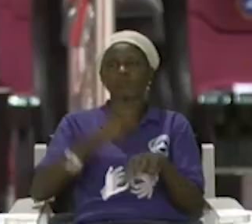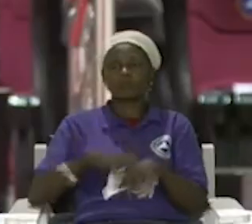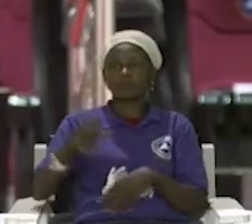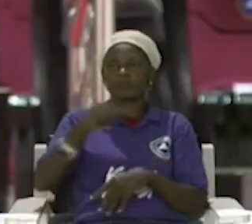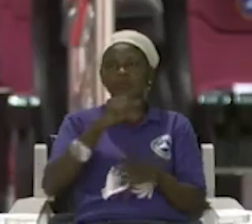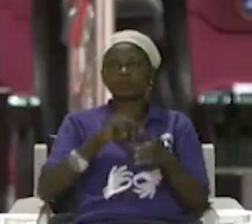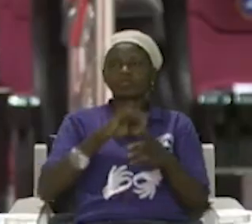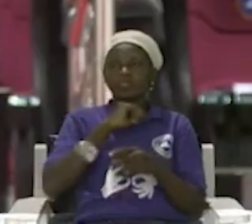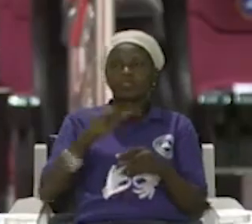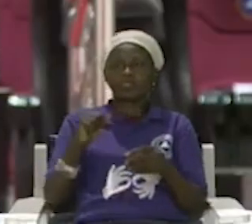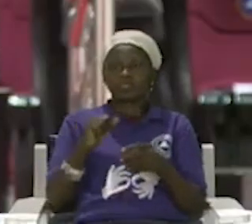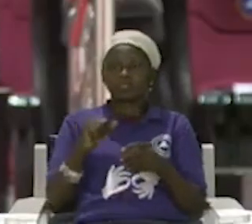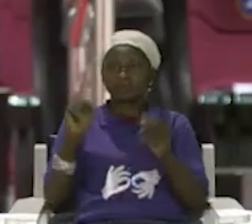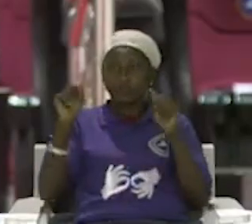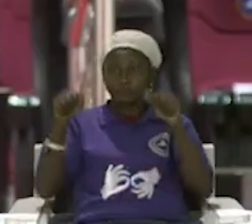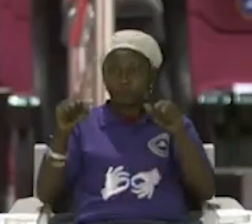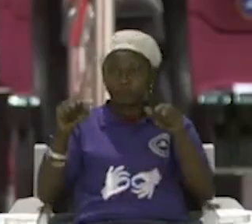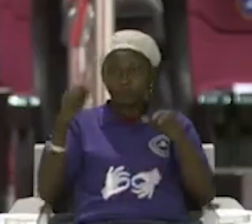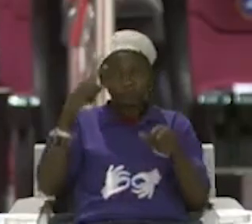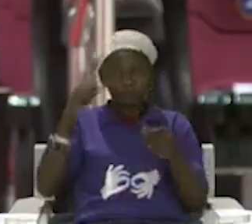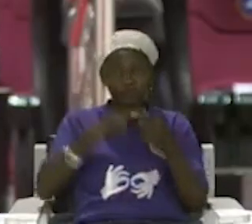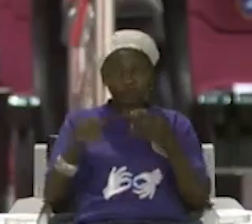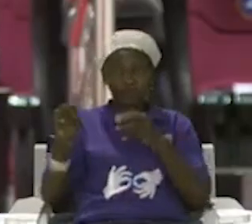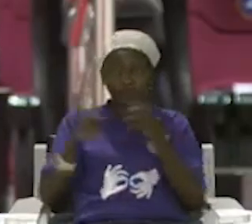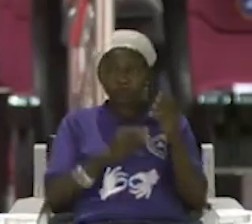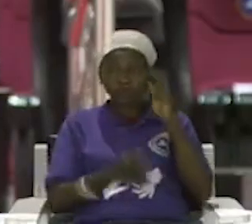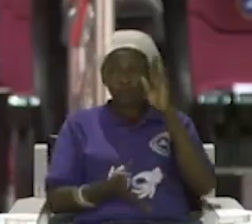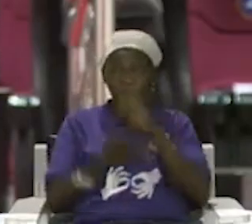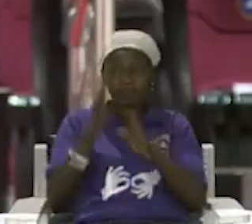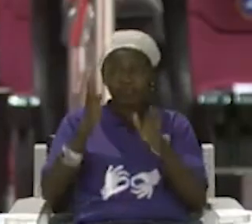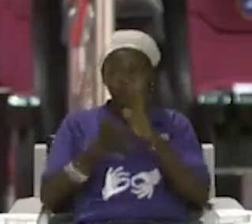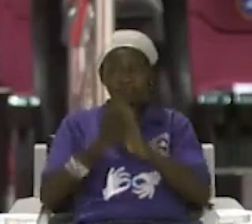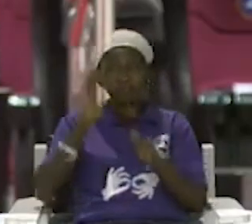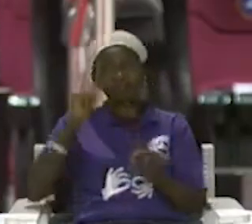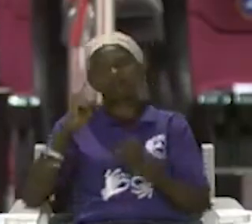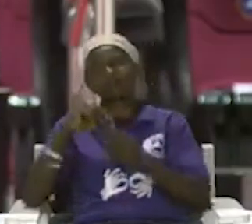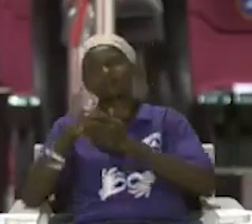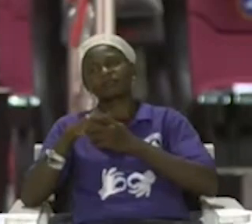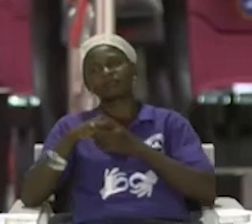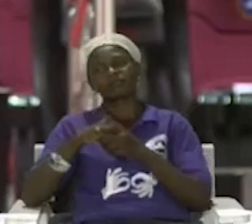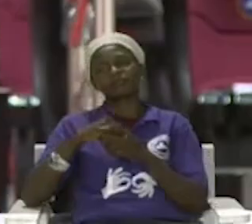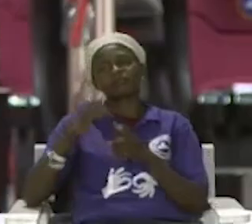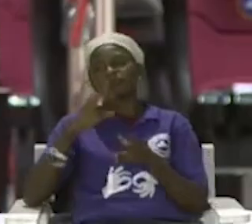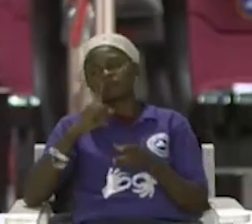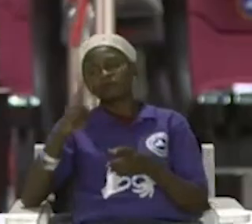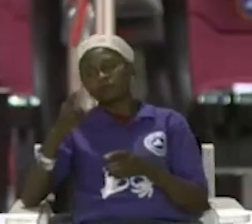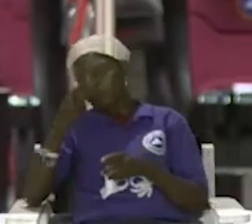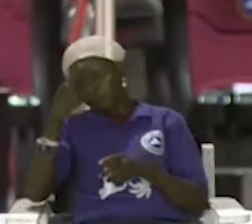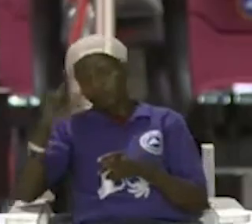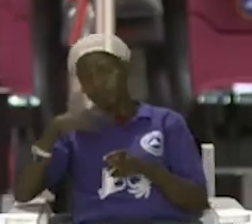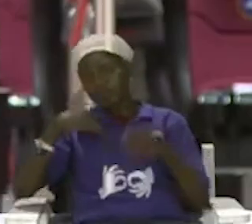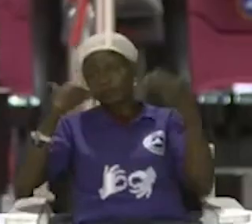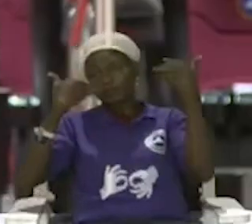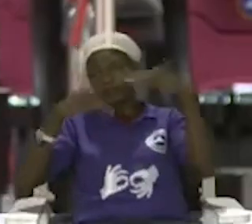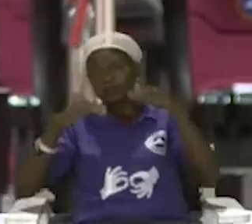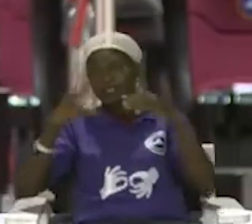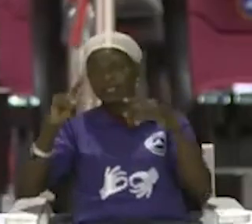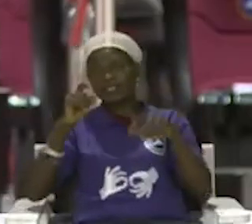tendency for you to move fast. of course, because you have limited time.